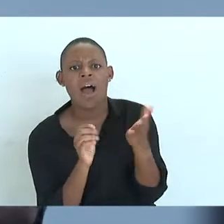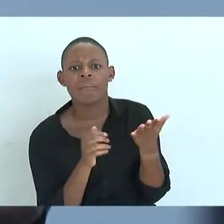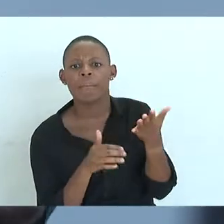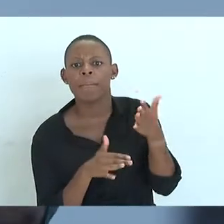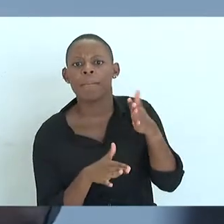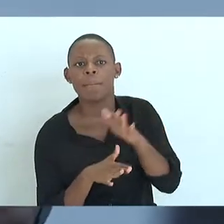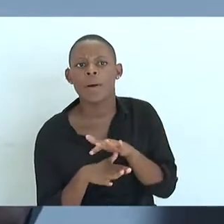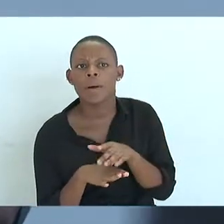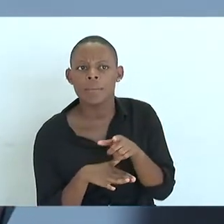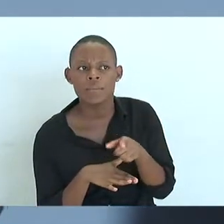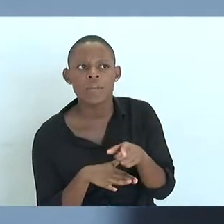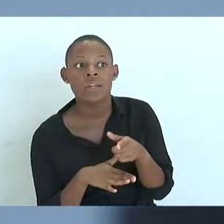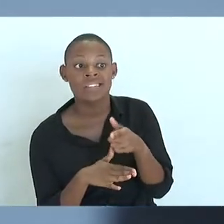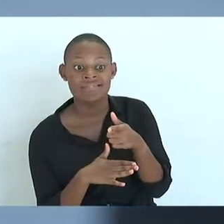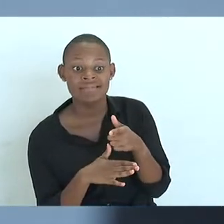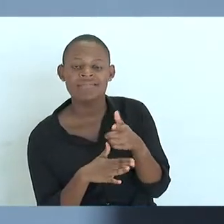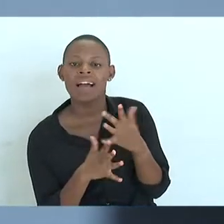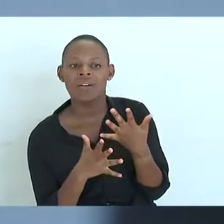going to redistribute?